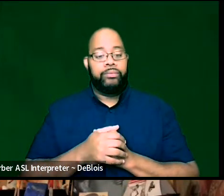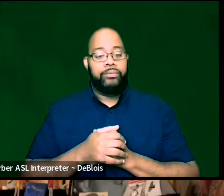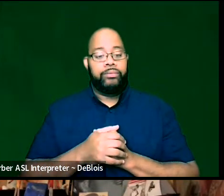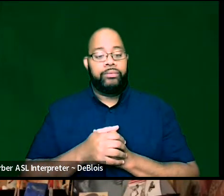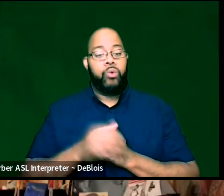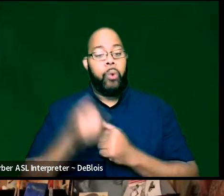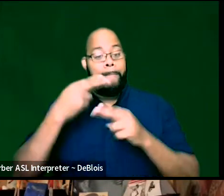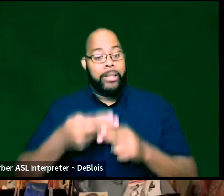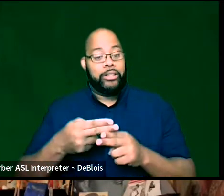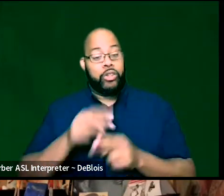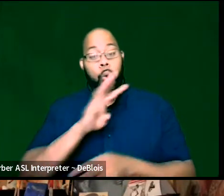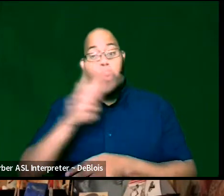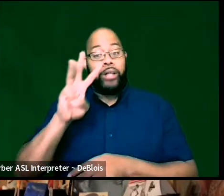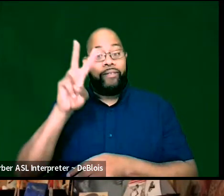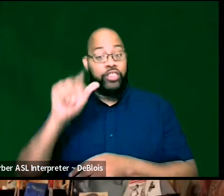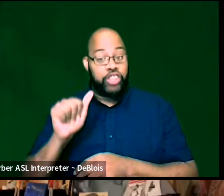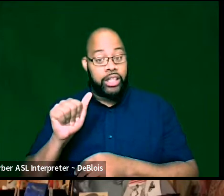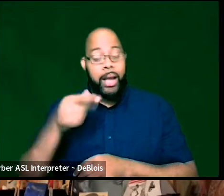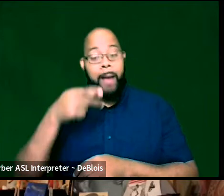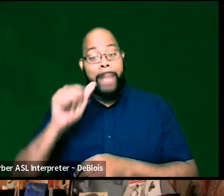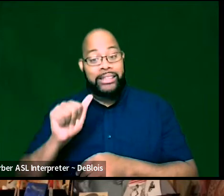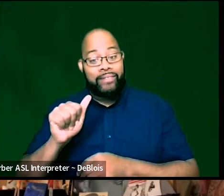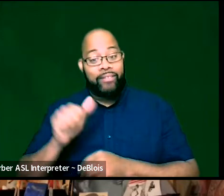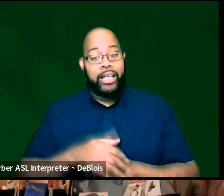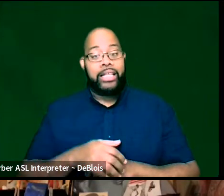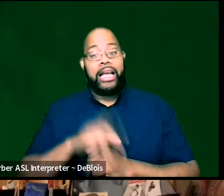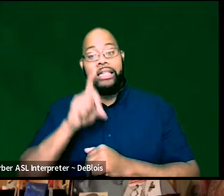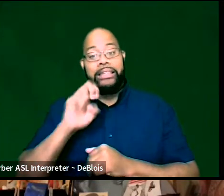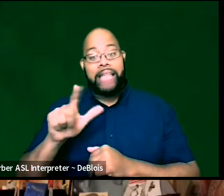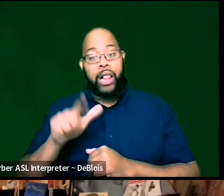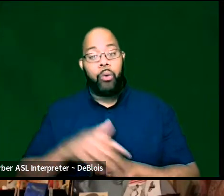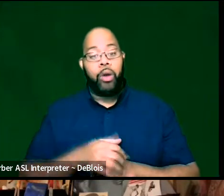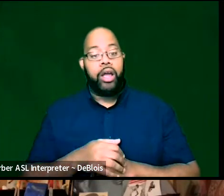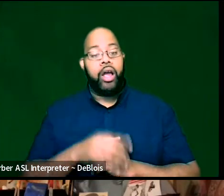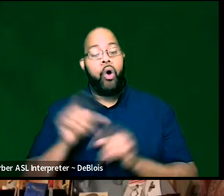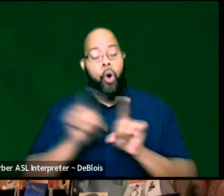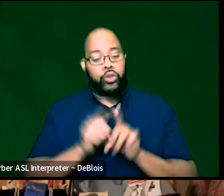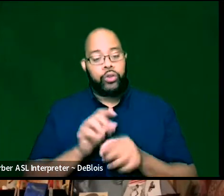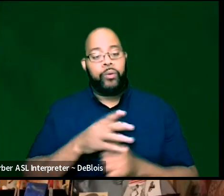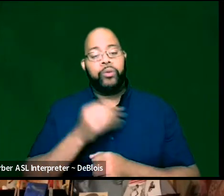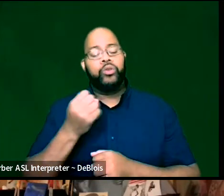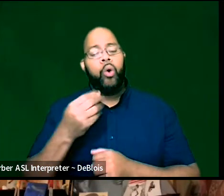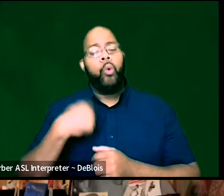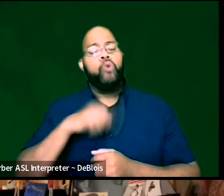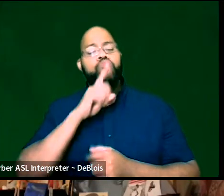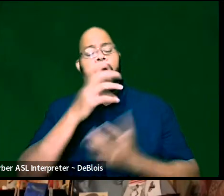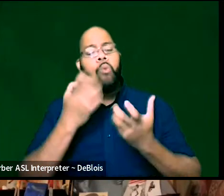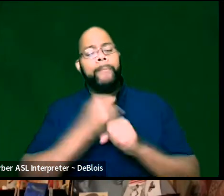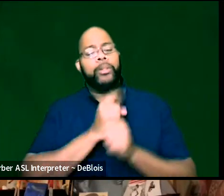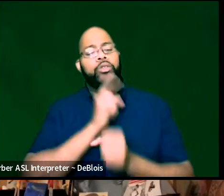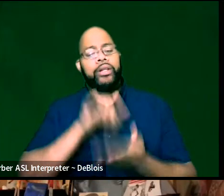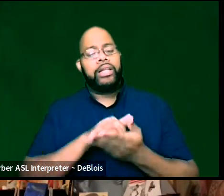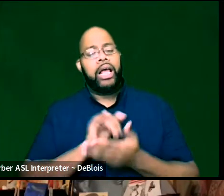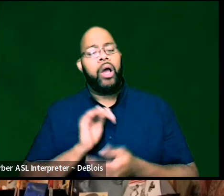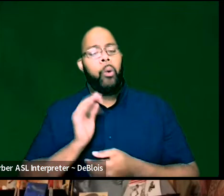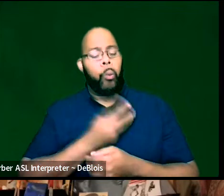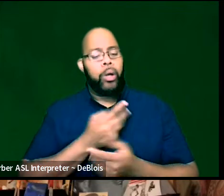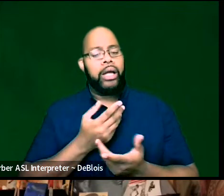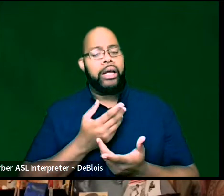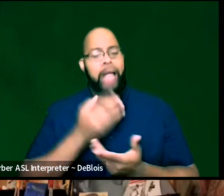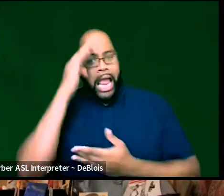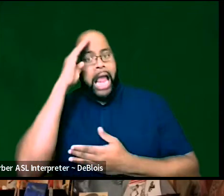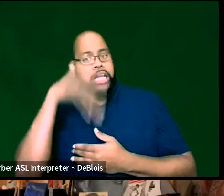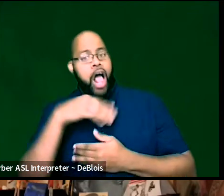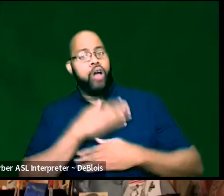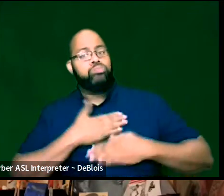as we mentioned, West Virginia, Pennsylvania, Delaware, as well. And so we really want to make sure that we acknowledge